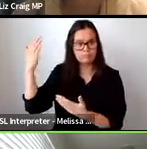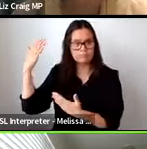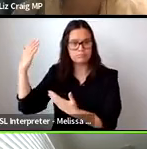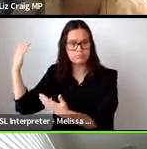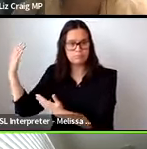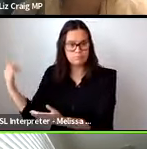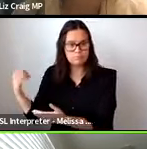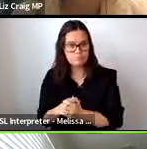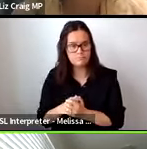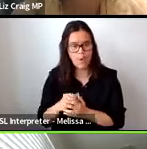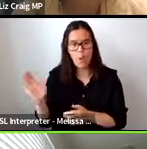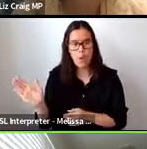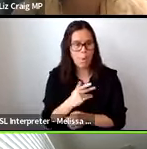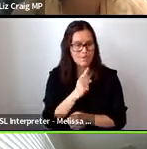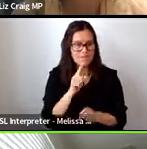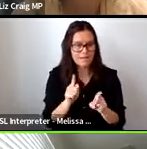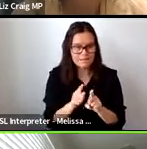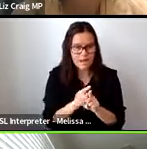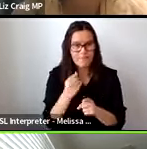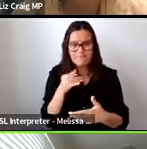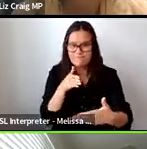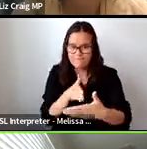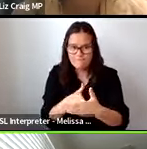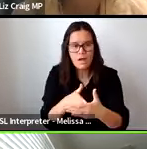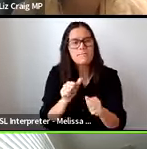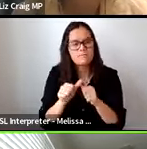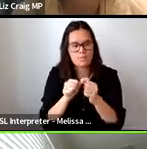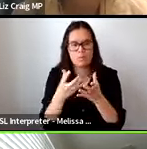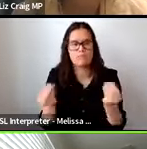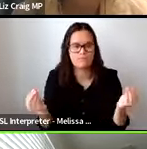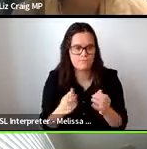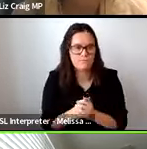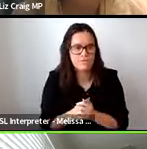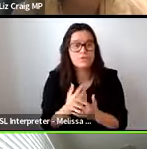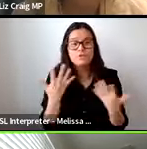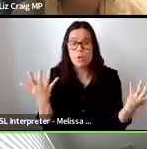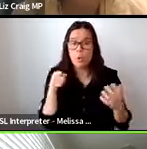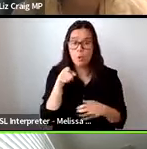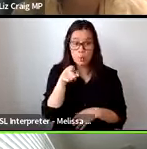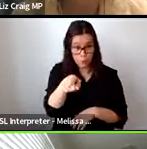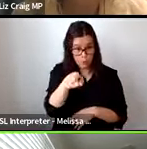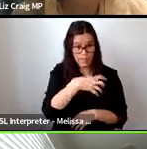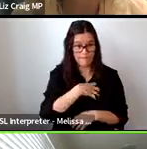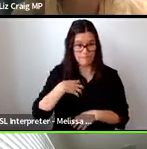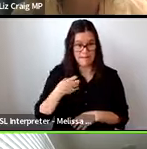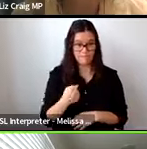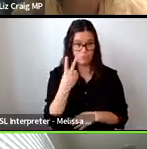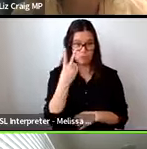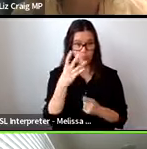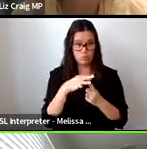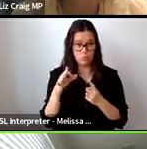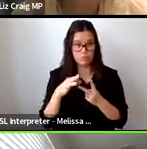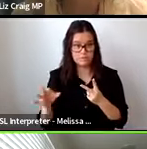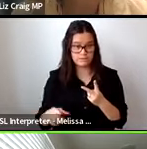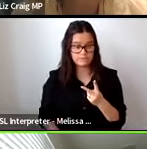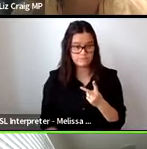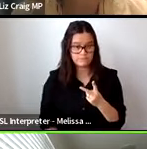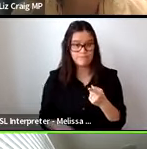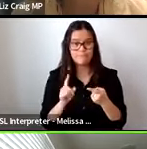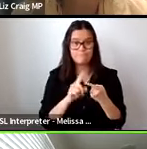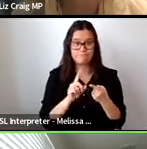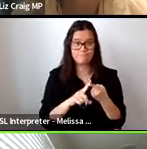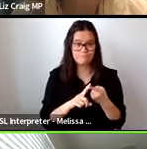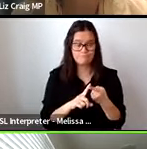that cost. So my view is you've got two choices. Either run up the cost to New Zealand